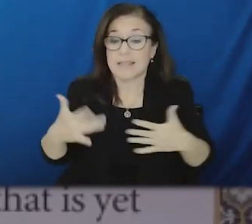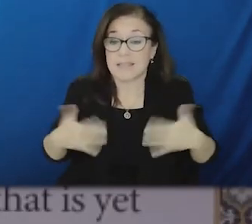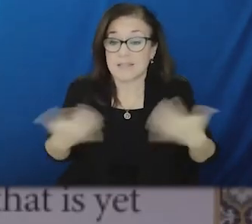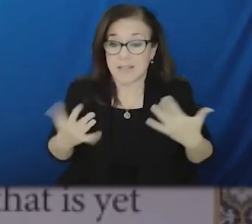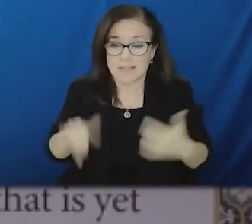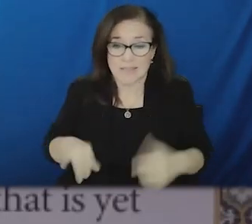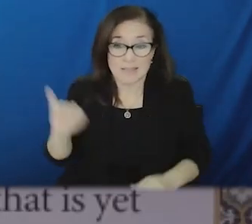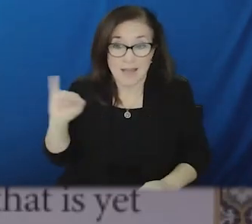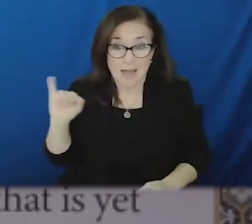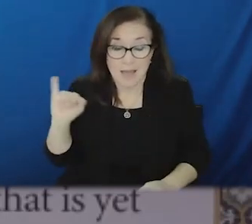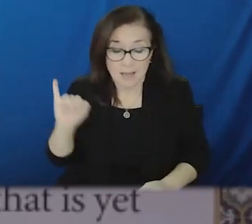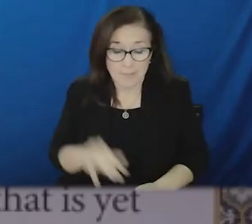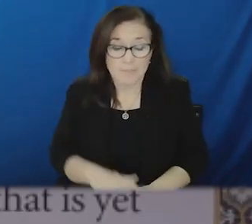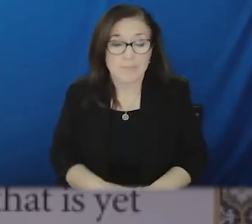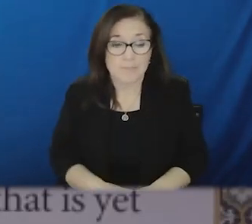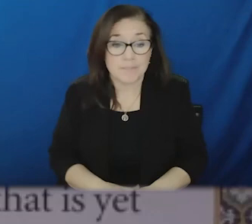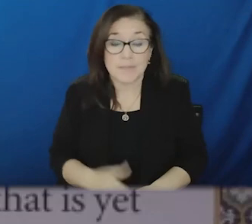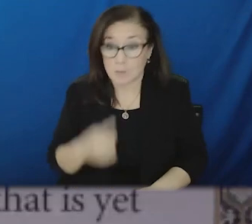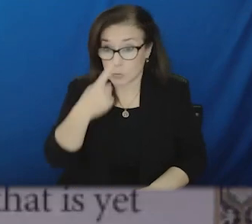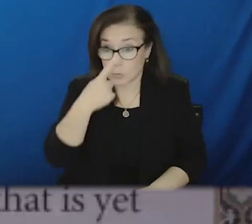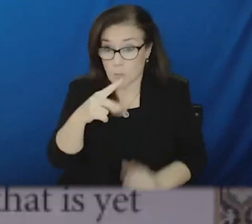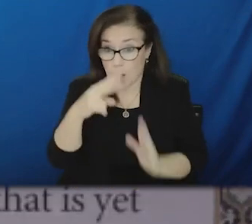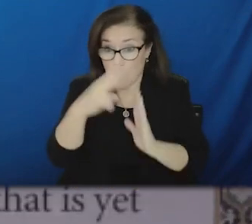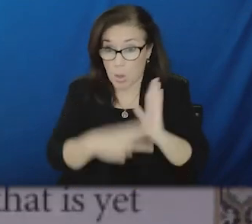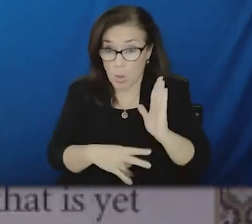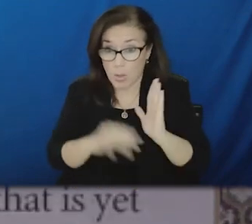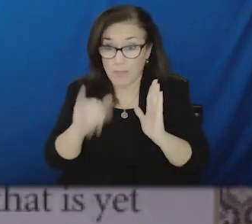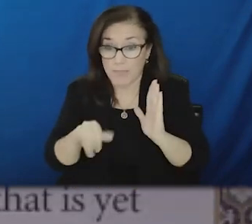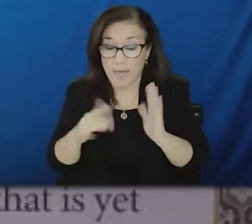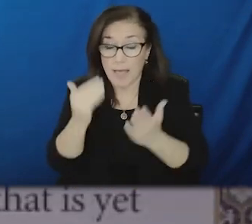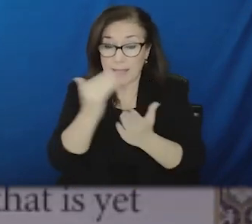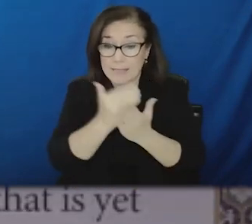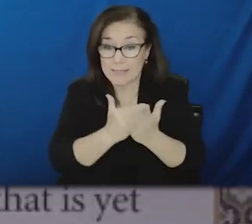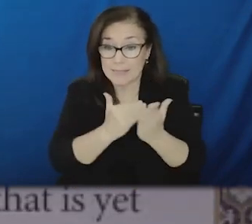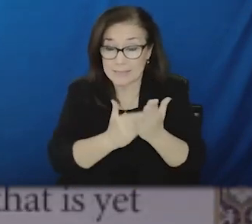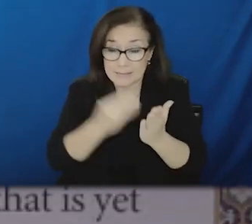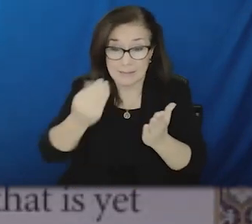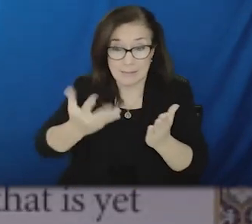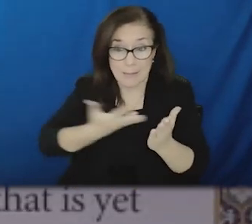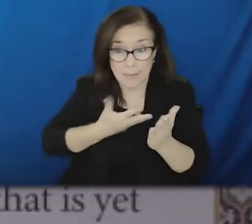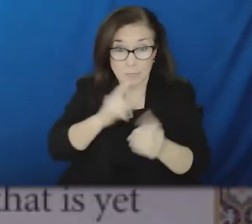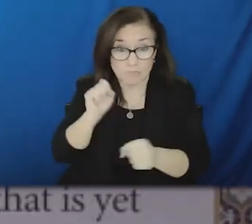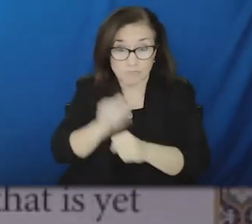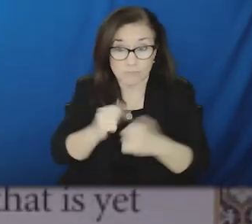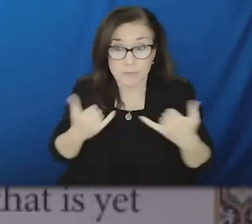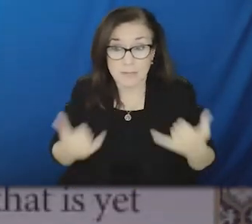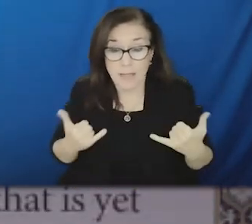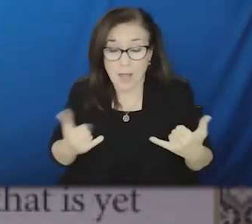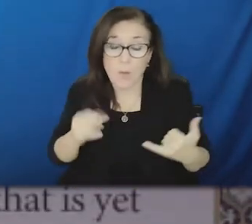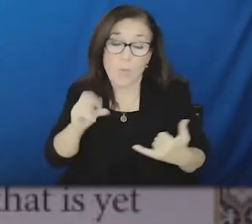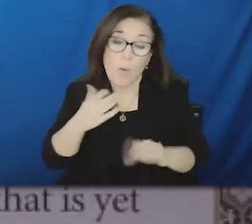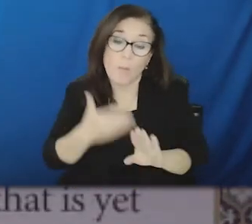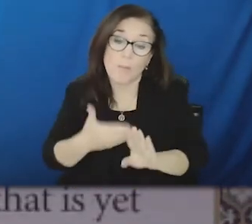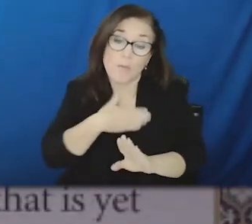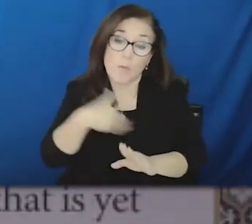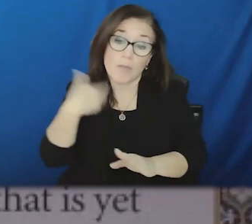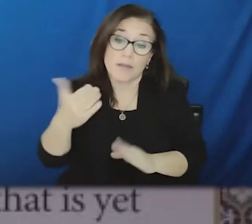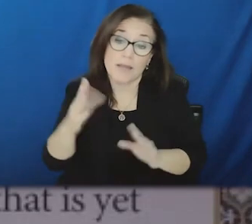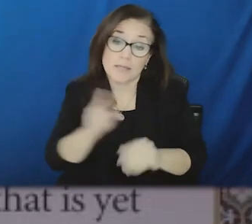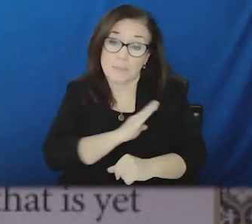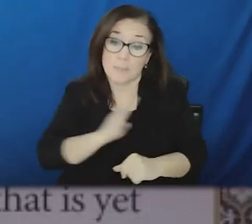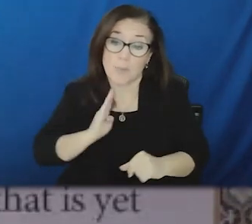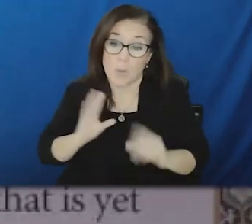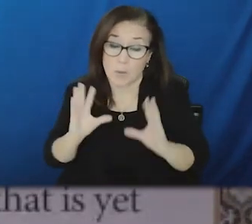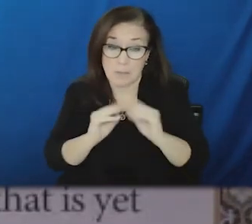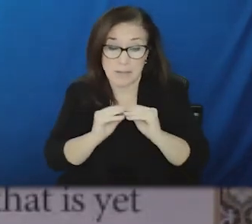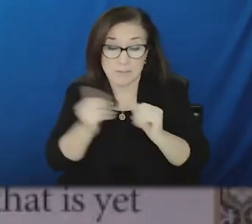I. Board members, please take a quick look at this list again and let me know now or before our next board meeting of any events that you would like